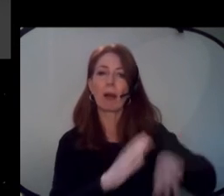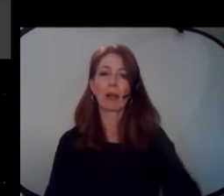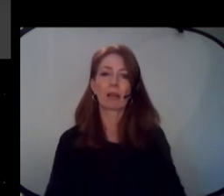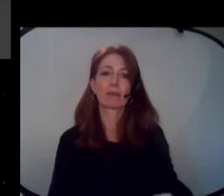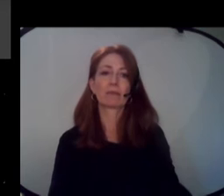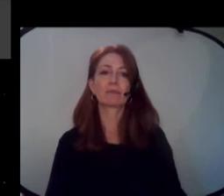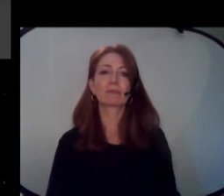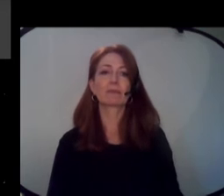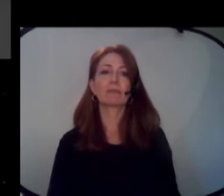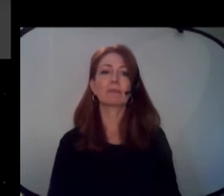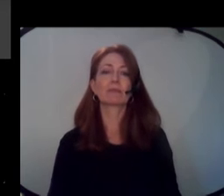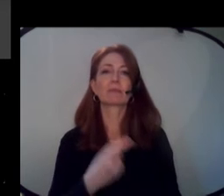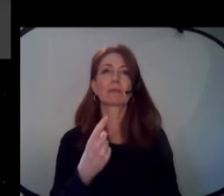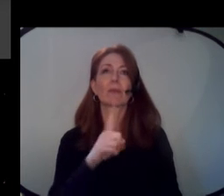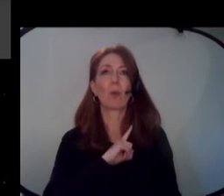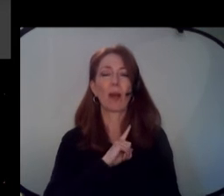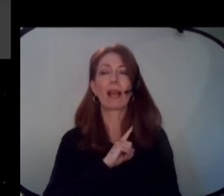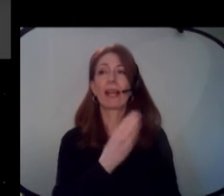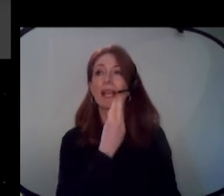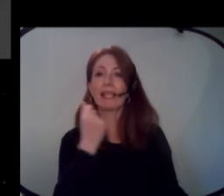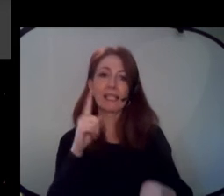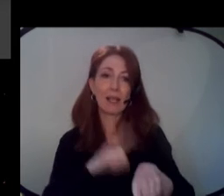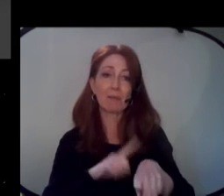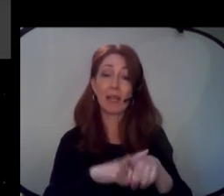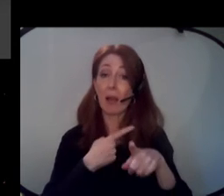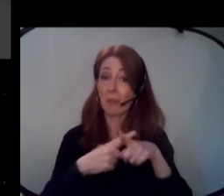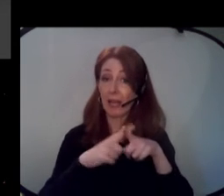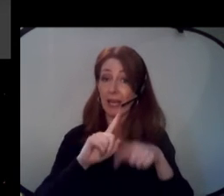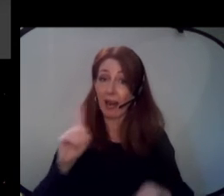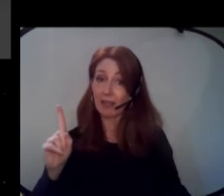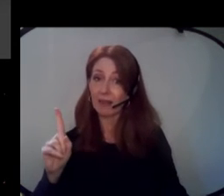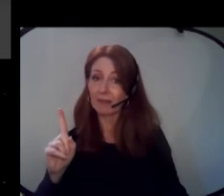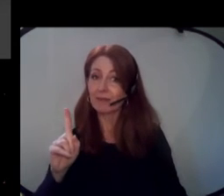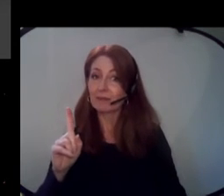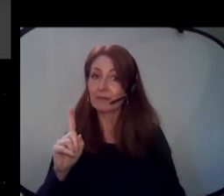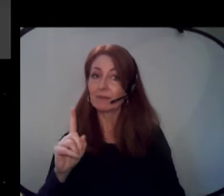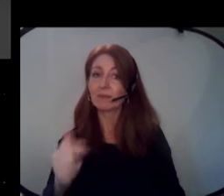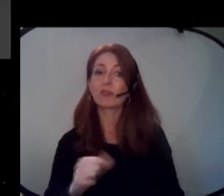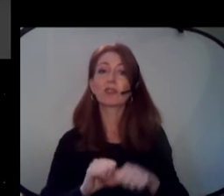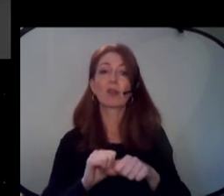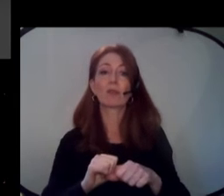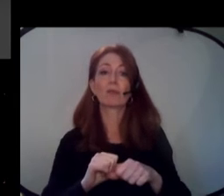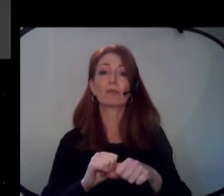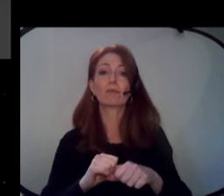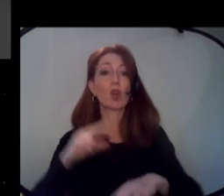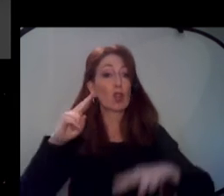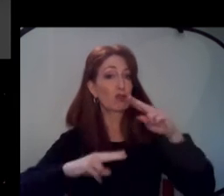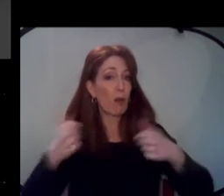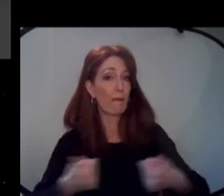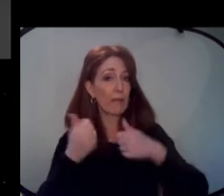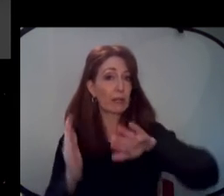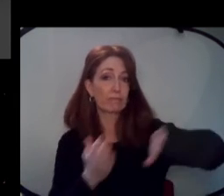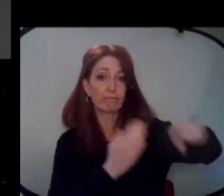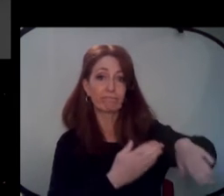chronology, because she spends a little bit of time in England, I think a bit later. But so after the trial, she does get